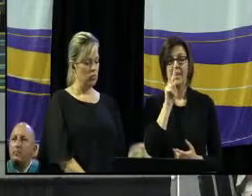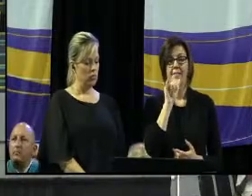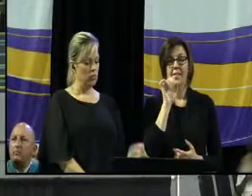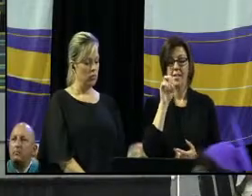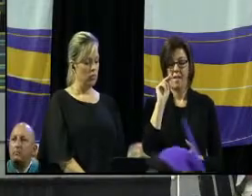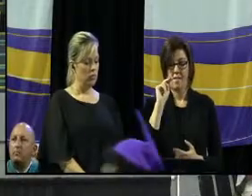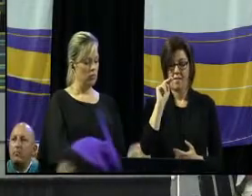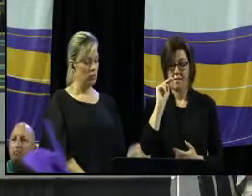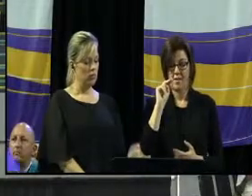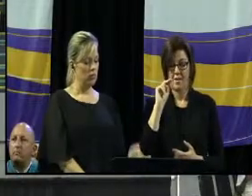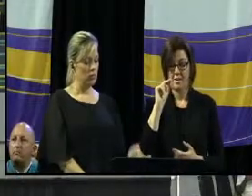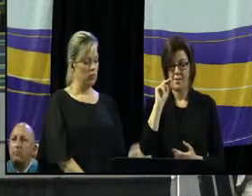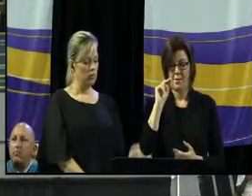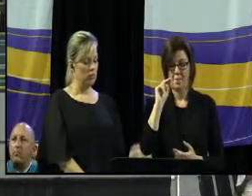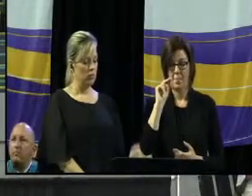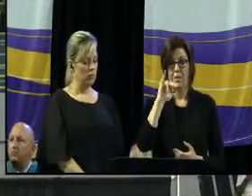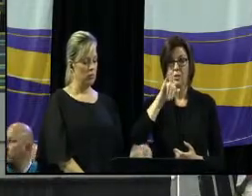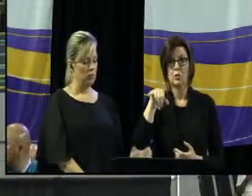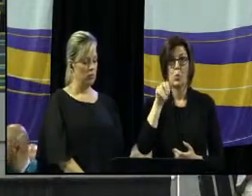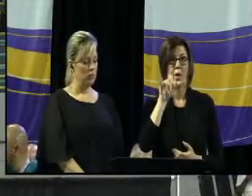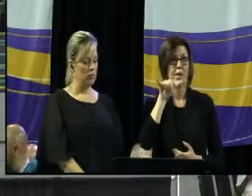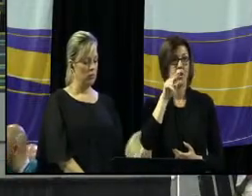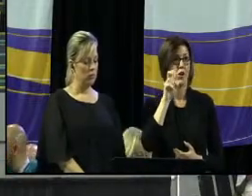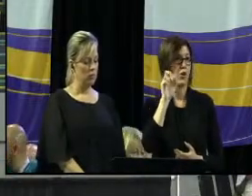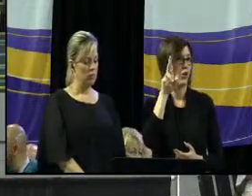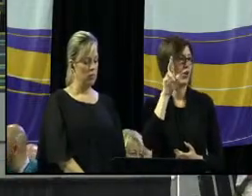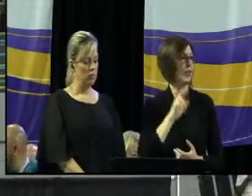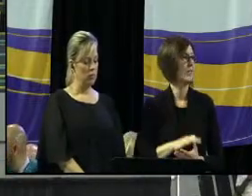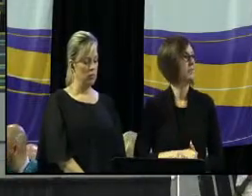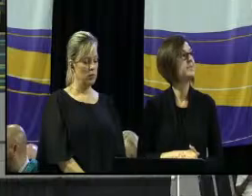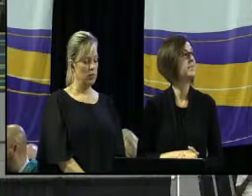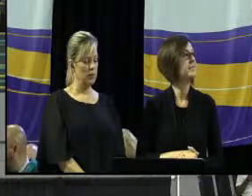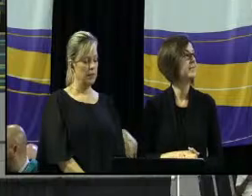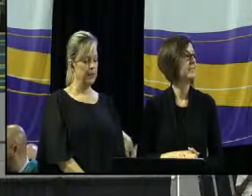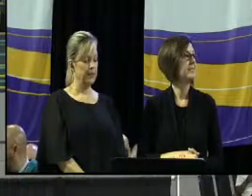Xavion Shakela Joyner.